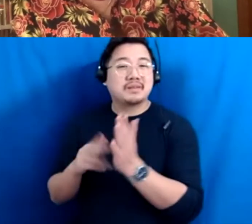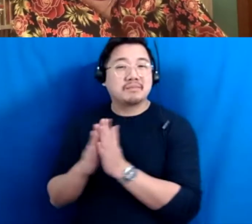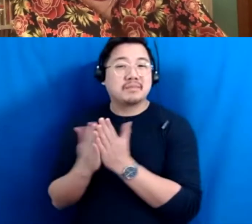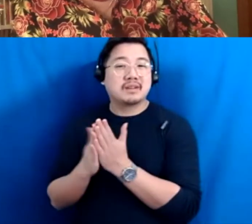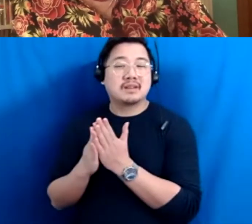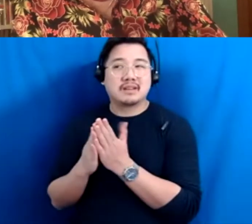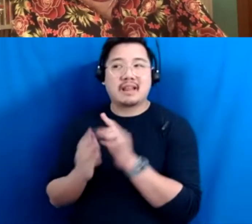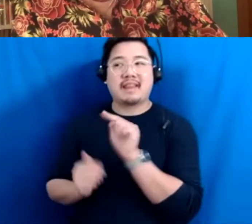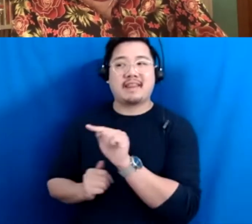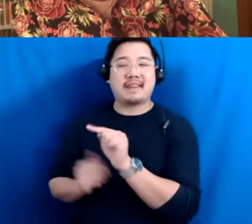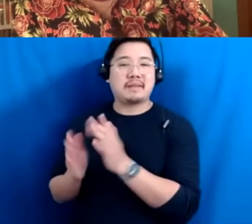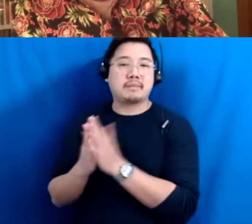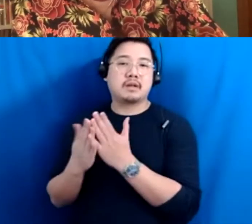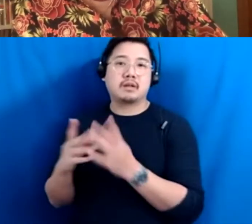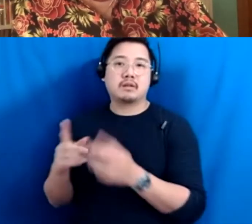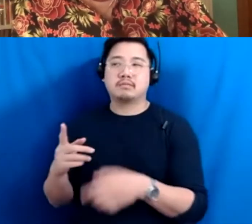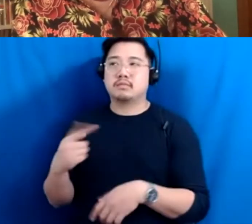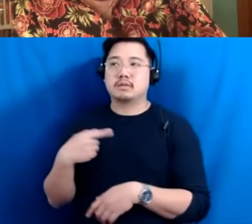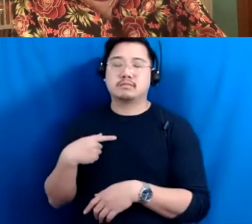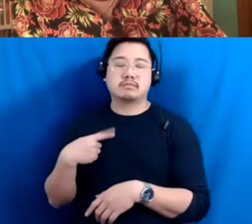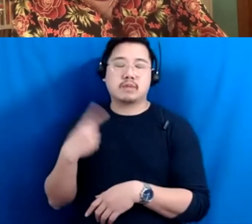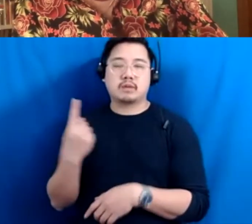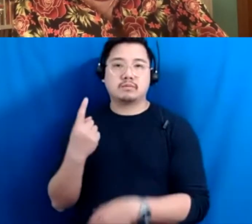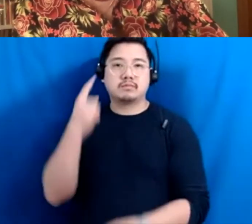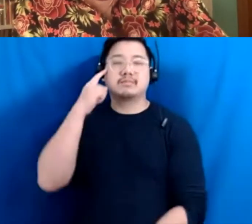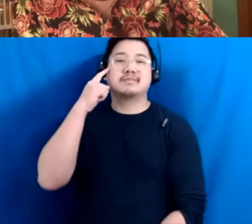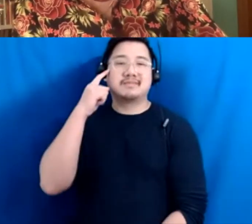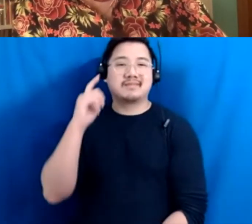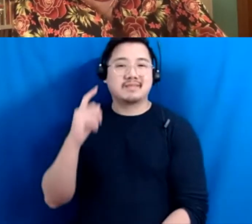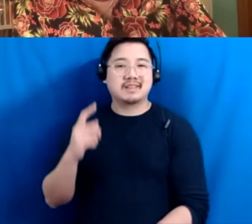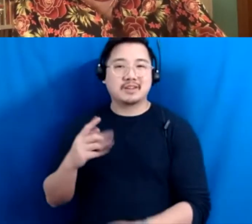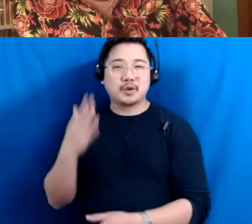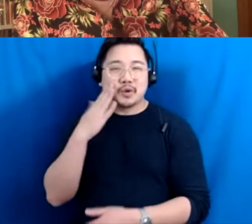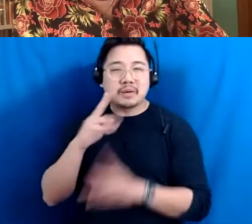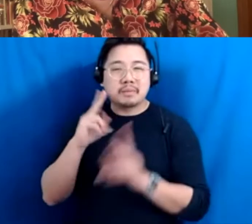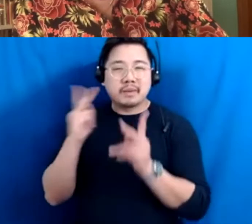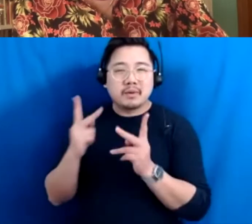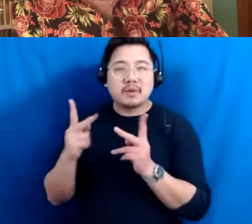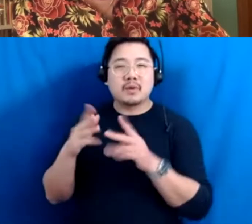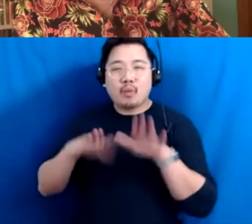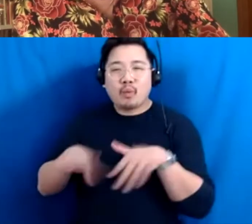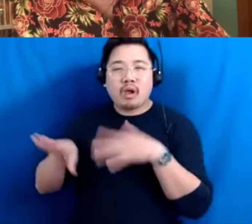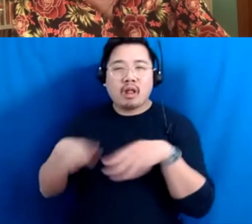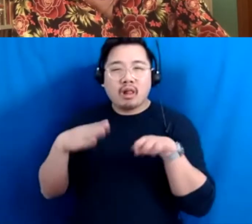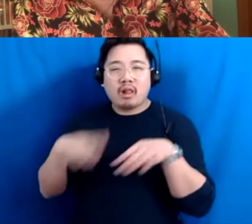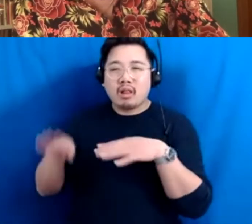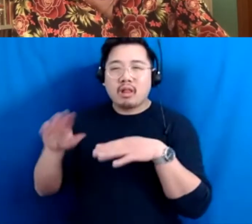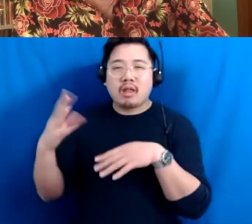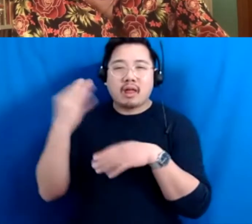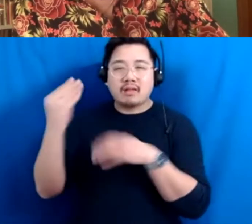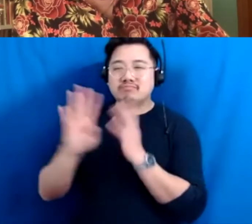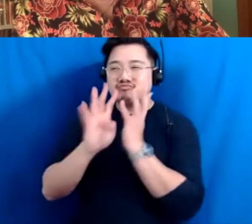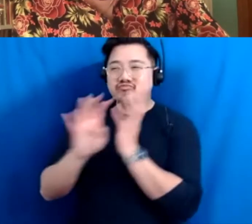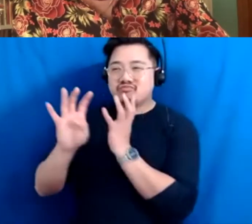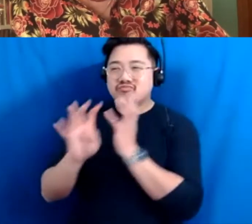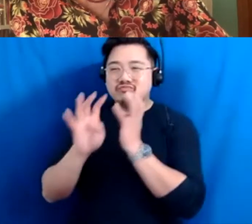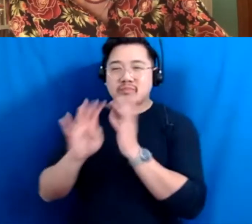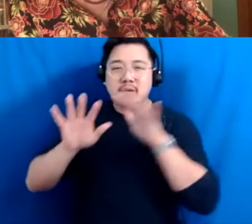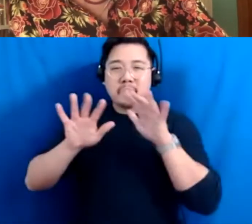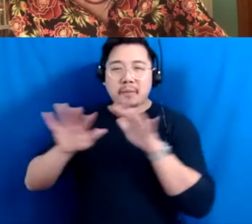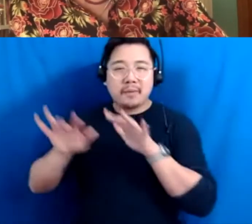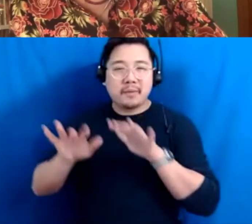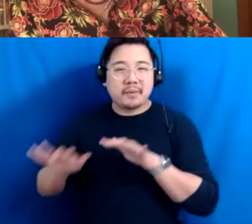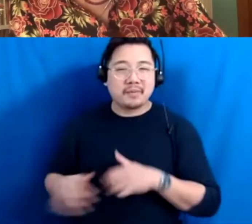comes back to my mind all the time, that line that they follow out. So interesting. I think we have time for one